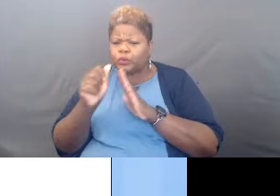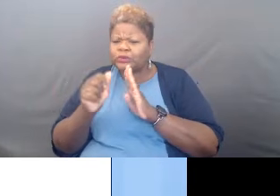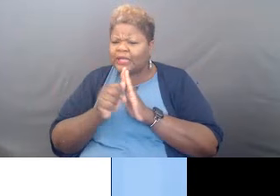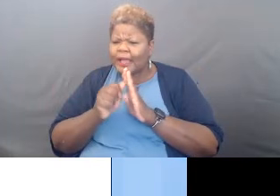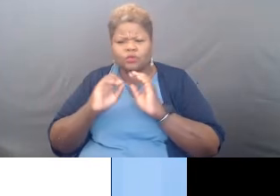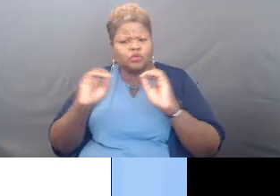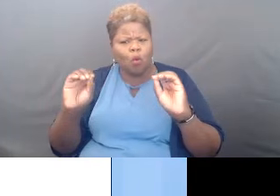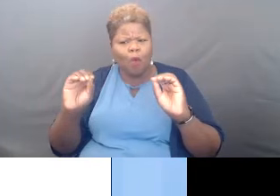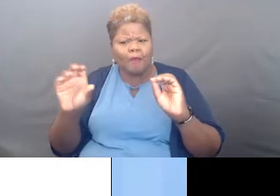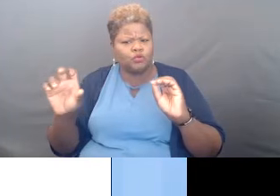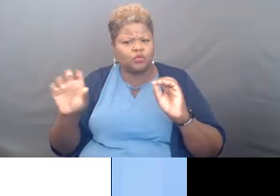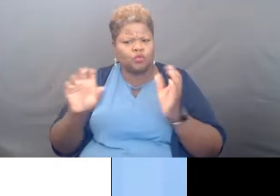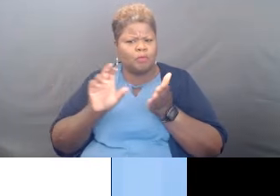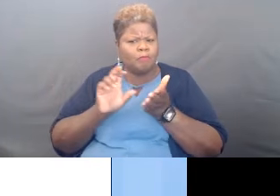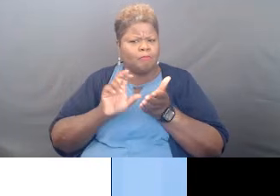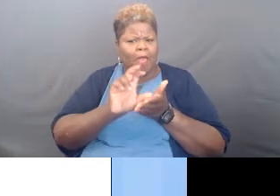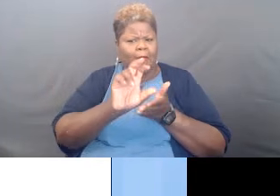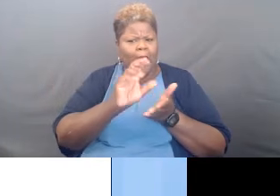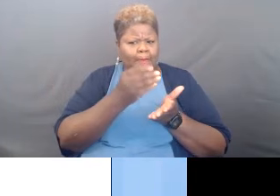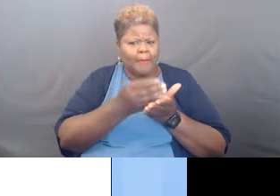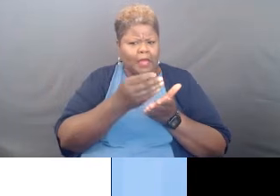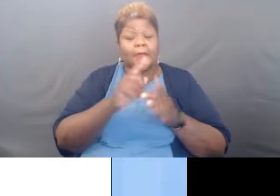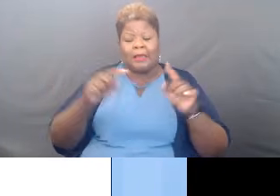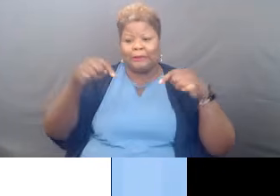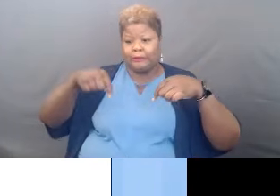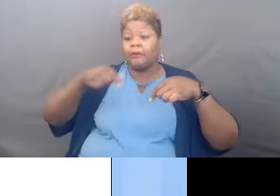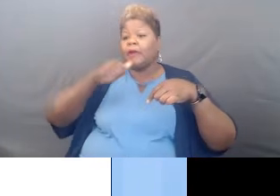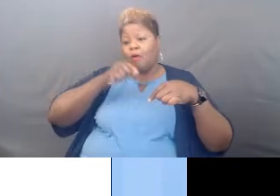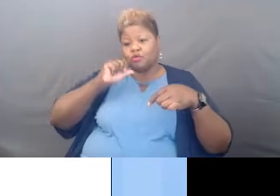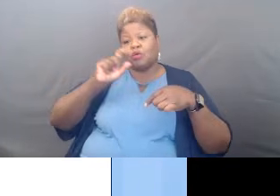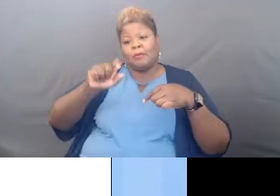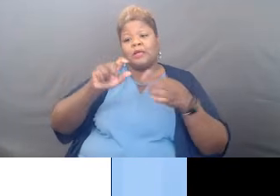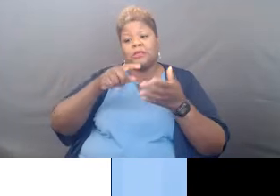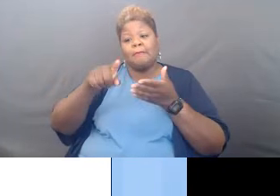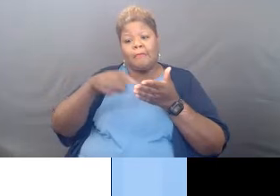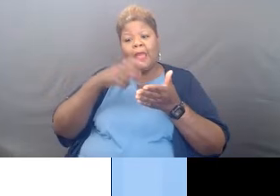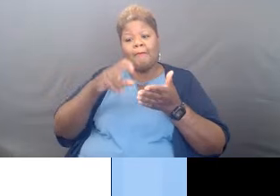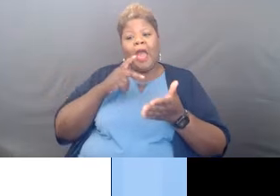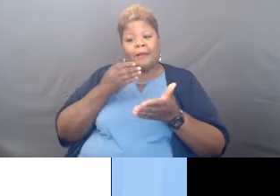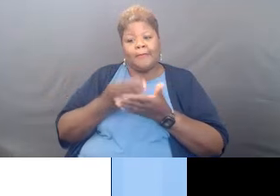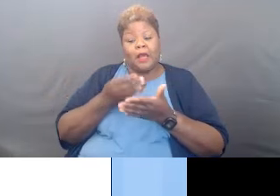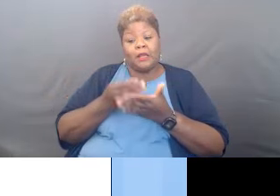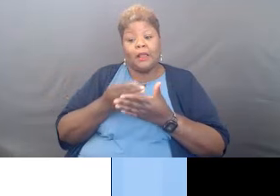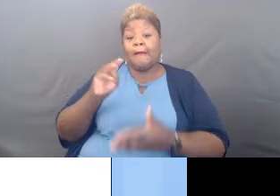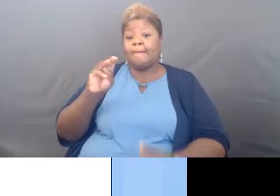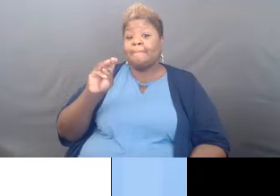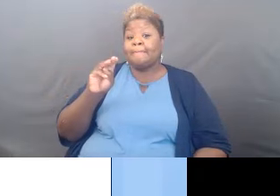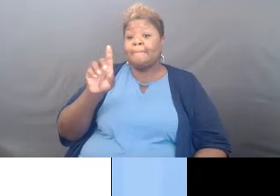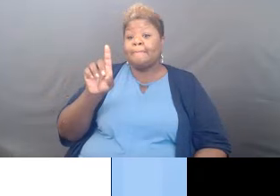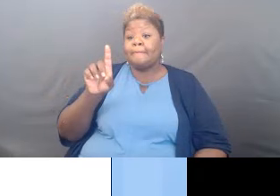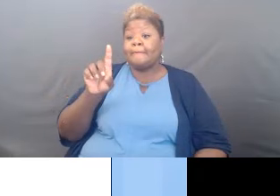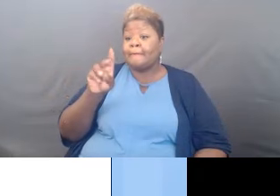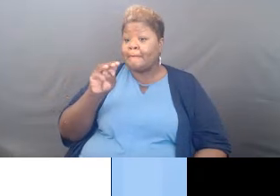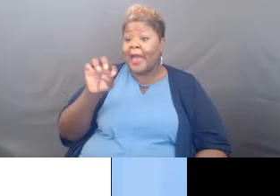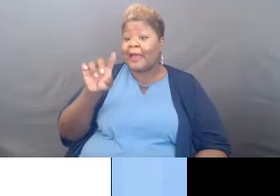not a Medicaid payback, but for Arizona, it is a Medicaid payback. But Medicaid does not get the first bite at the